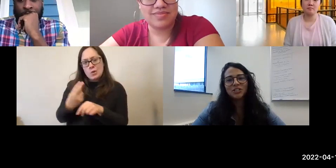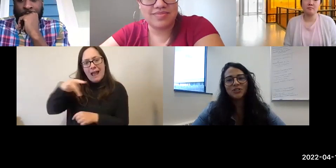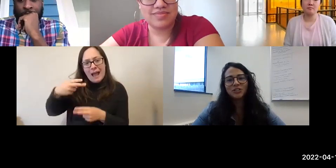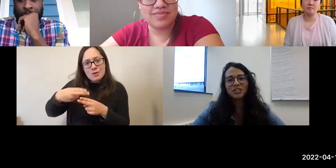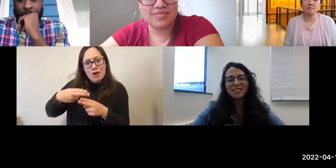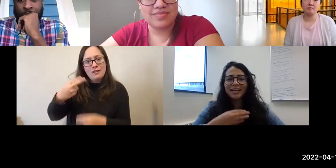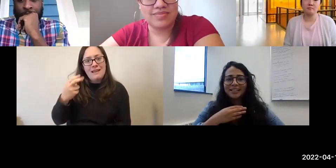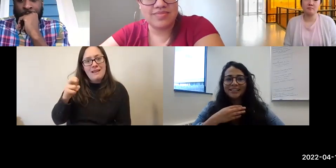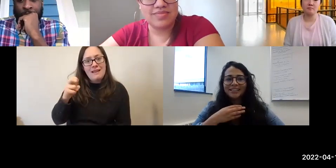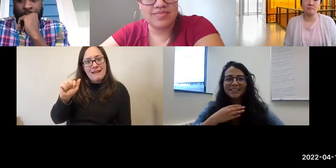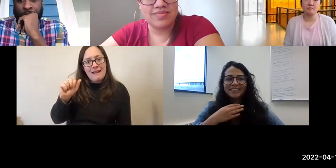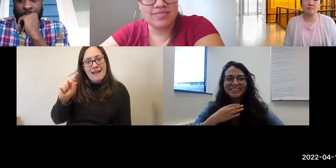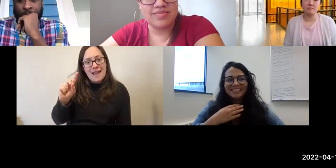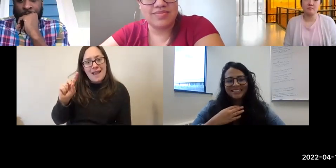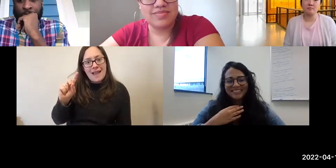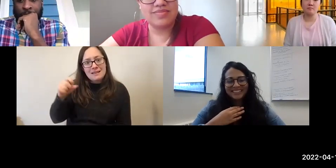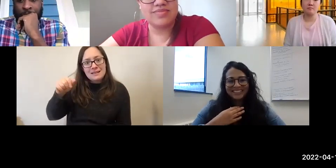tend to just like